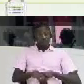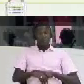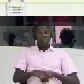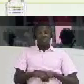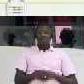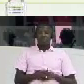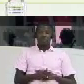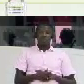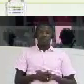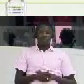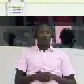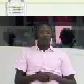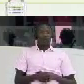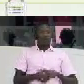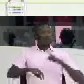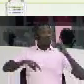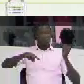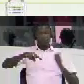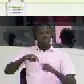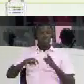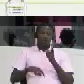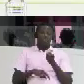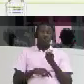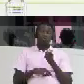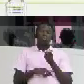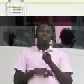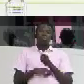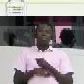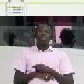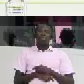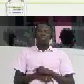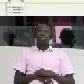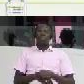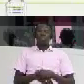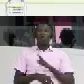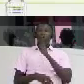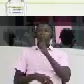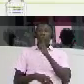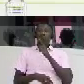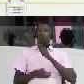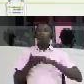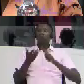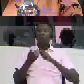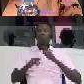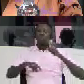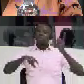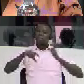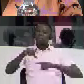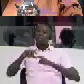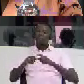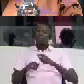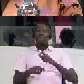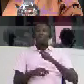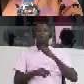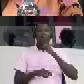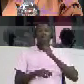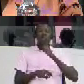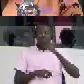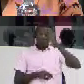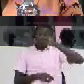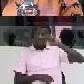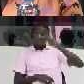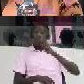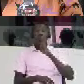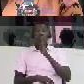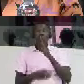twice, charge. you will be charged. Who would normally charge men? kan moo dee faral di def caaj